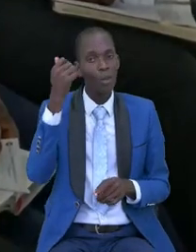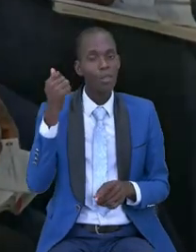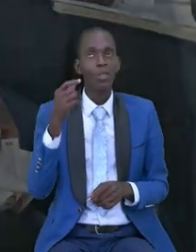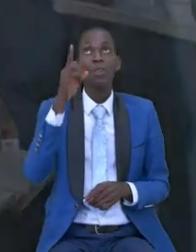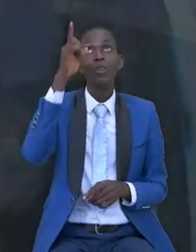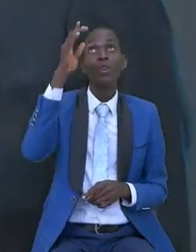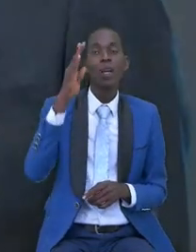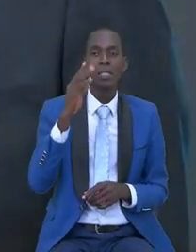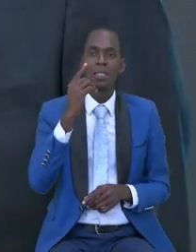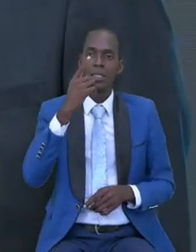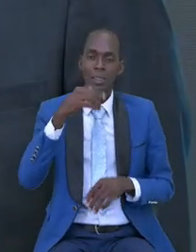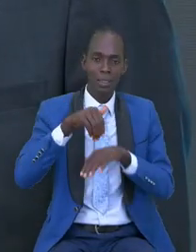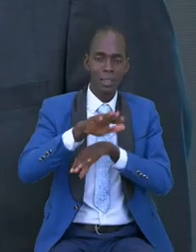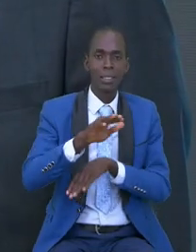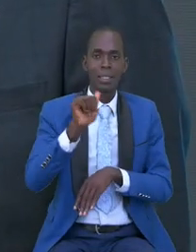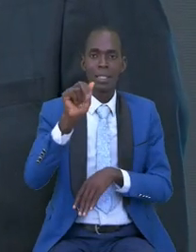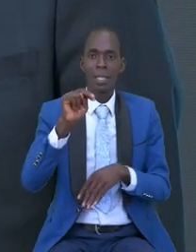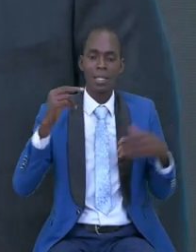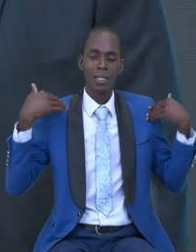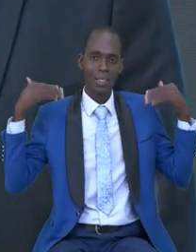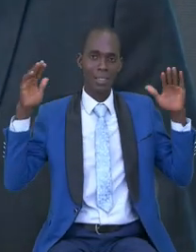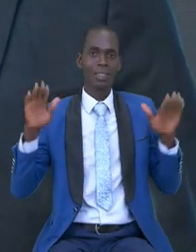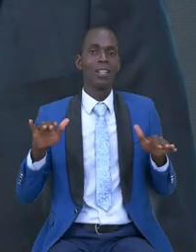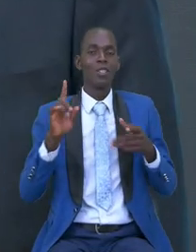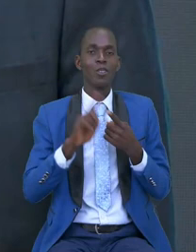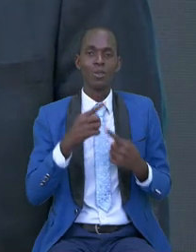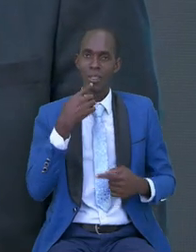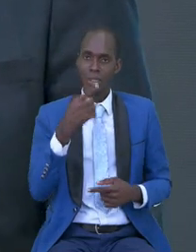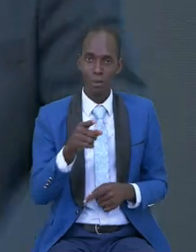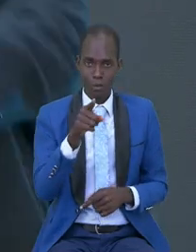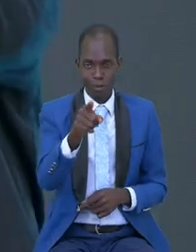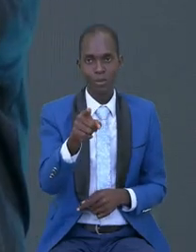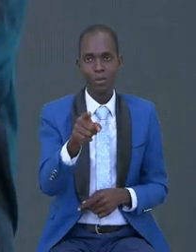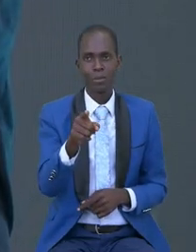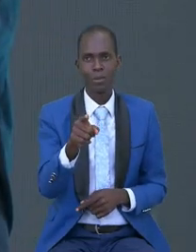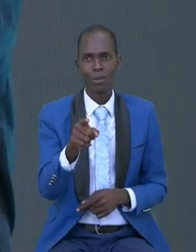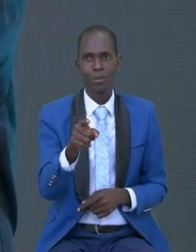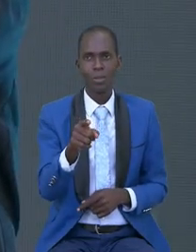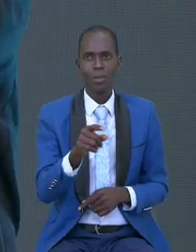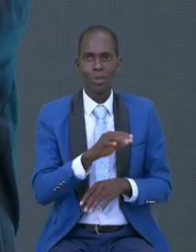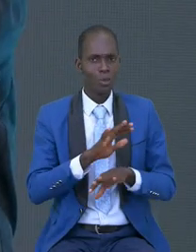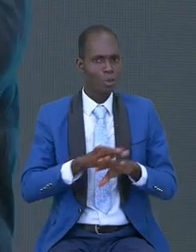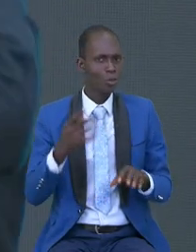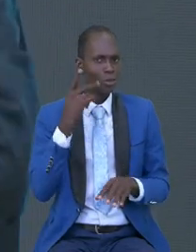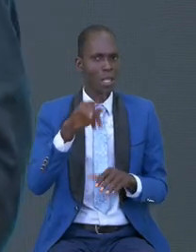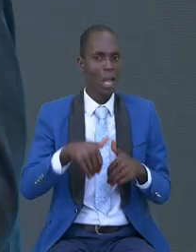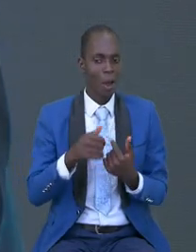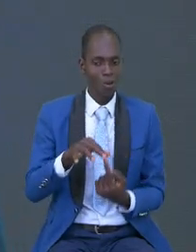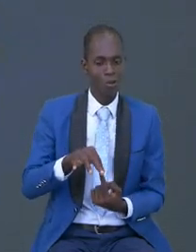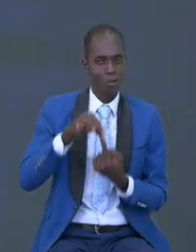God sent an angel to tell you, don't you see how special that